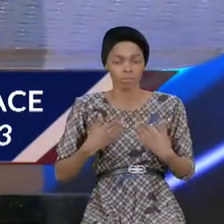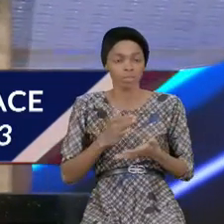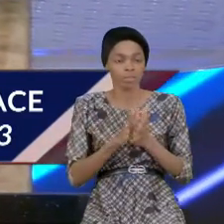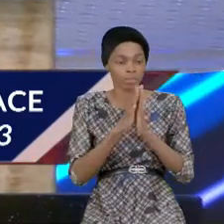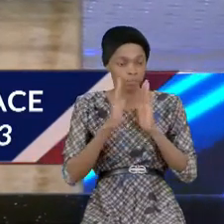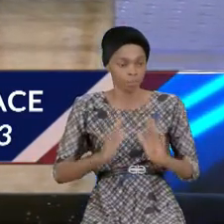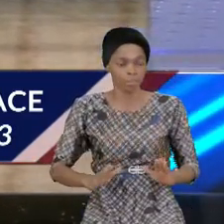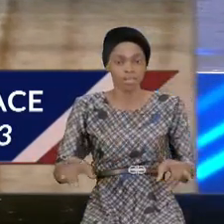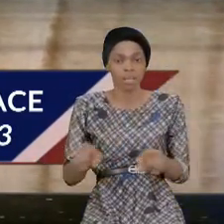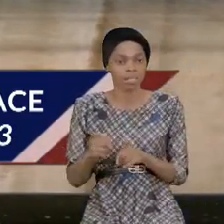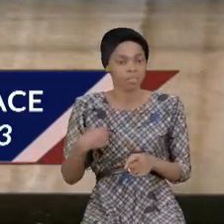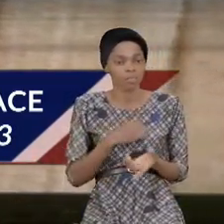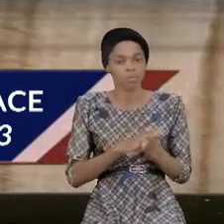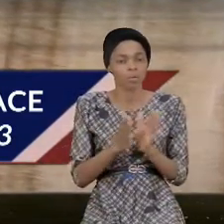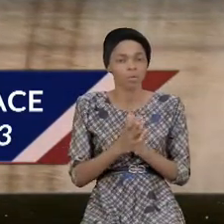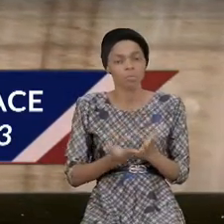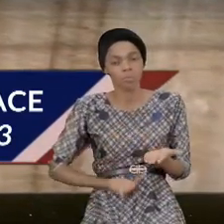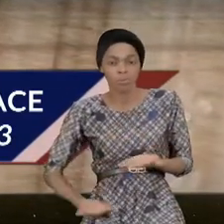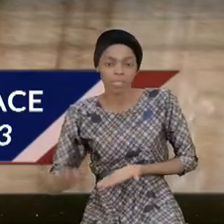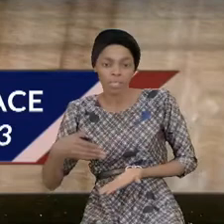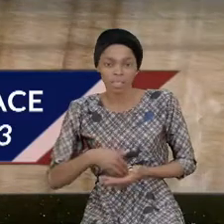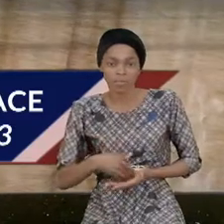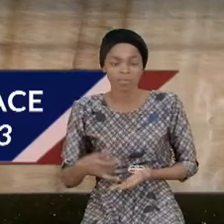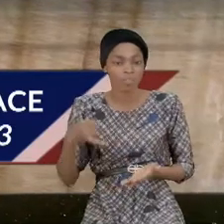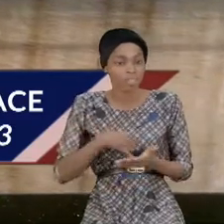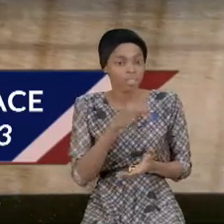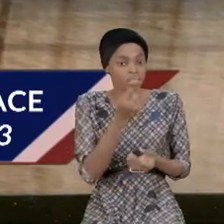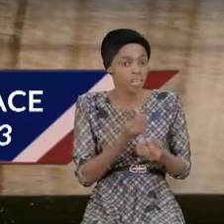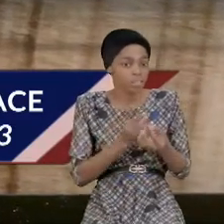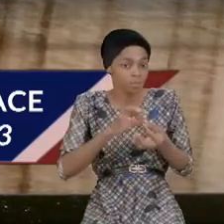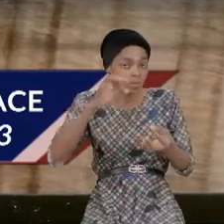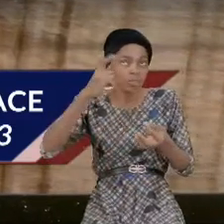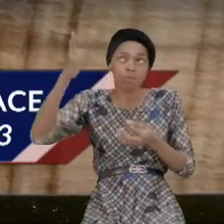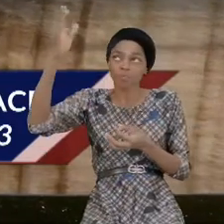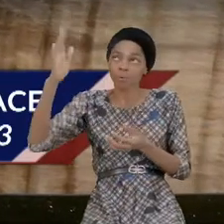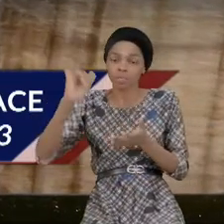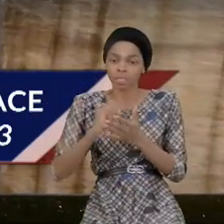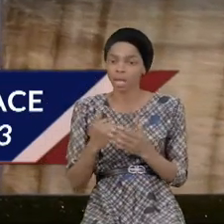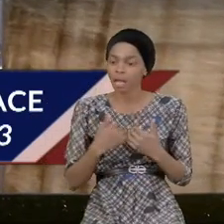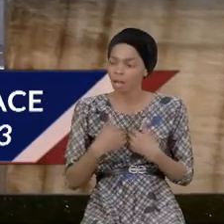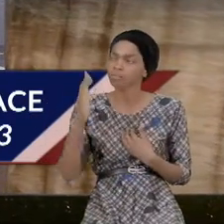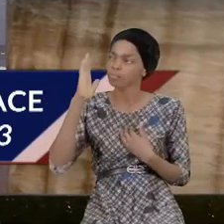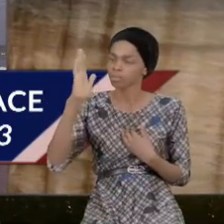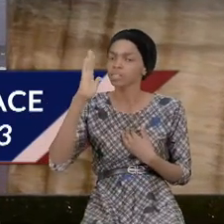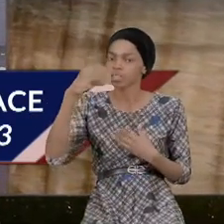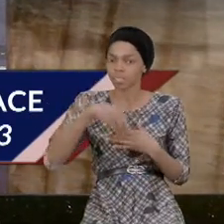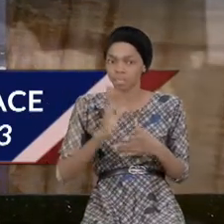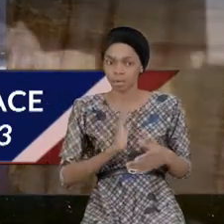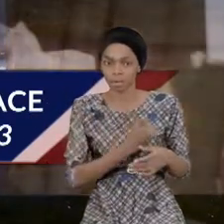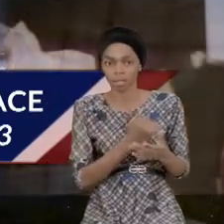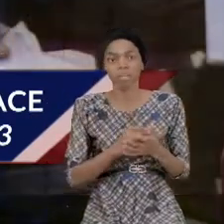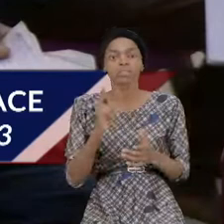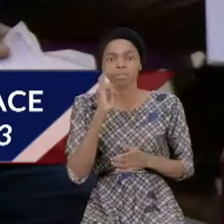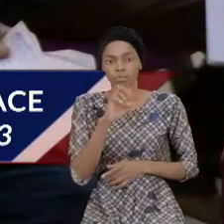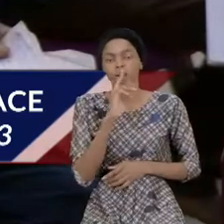we become born again, it's the Spirit of God that bears witness with our hearts that we're children of